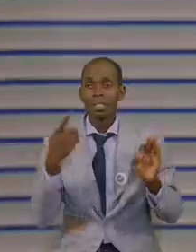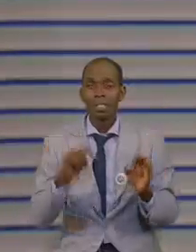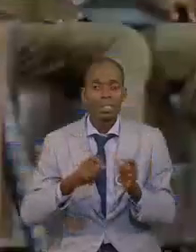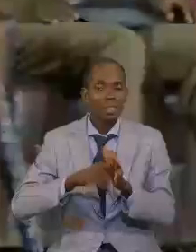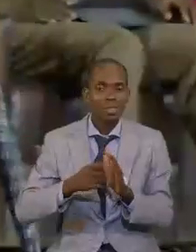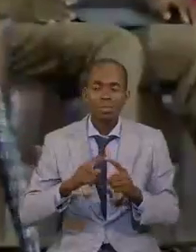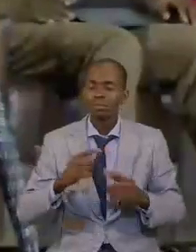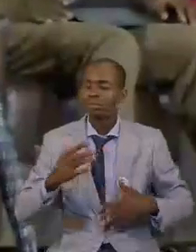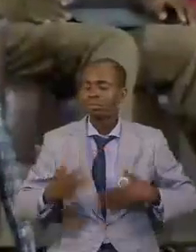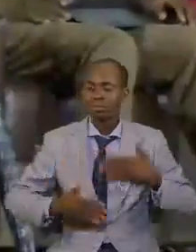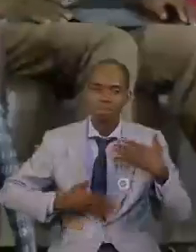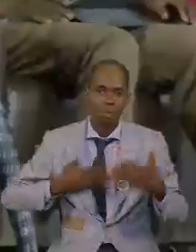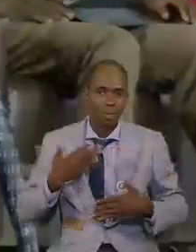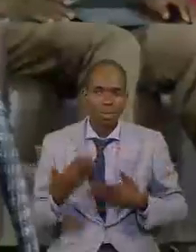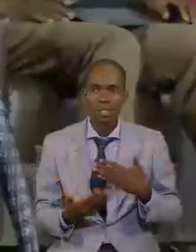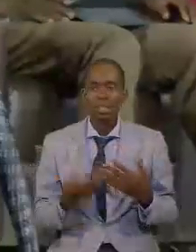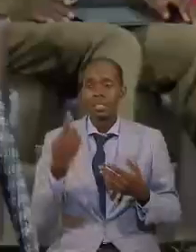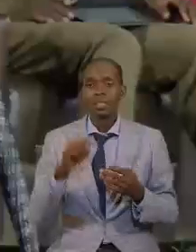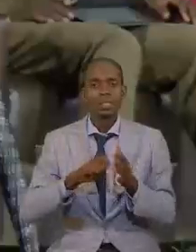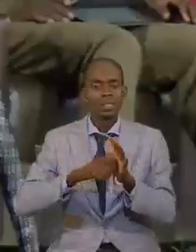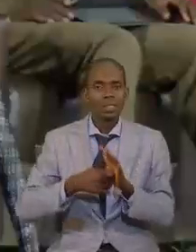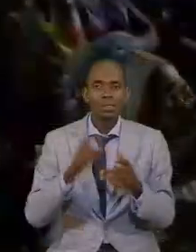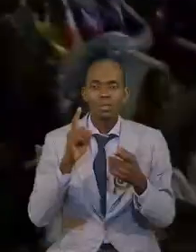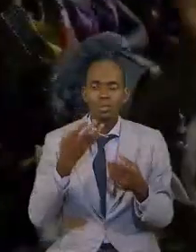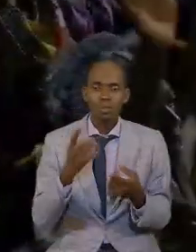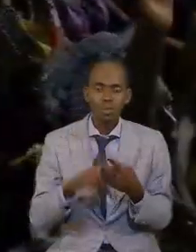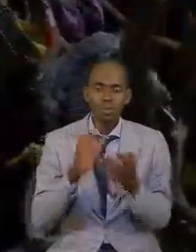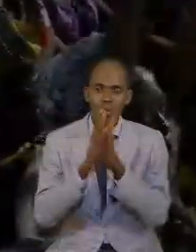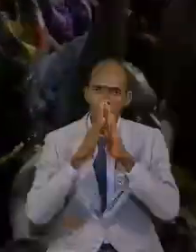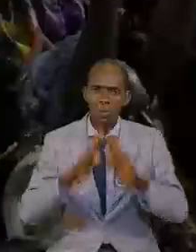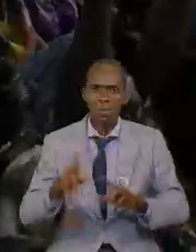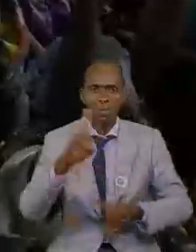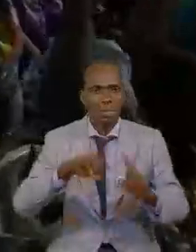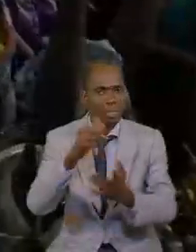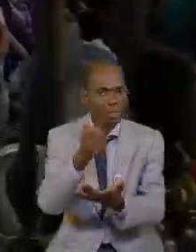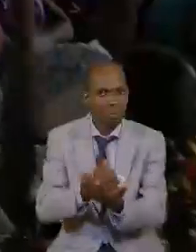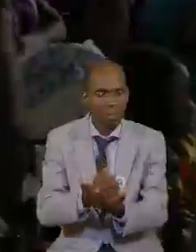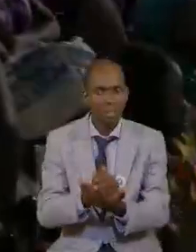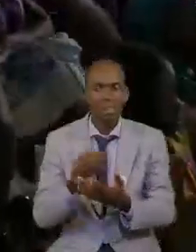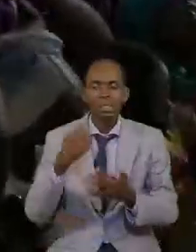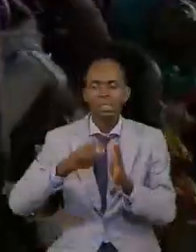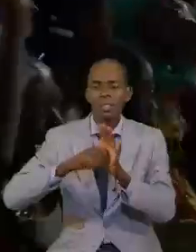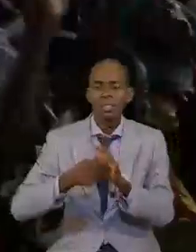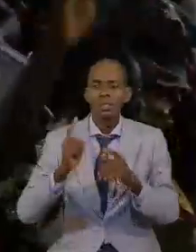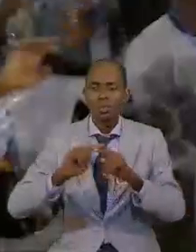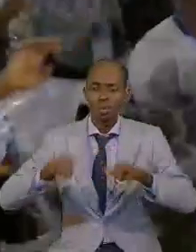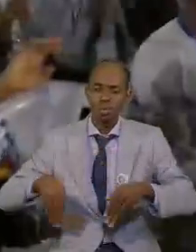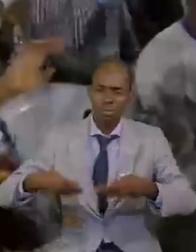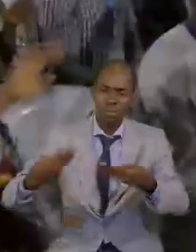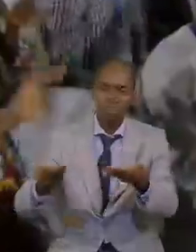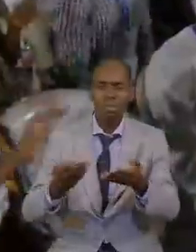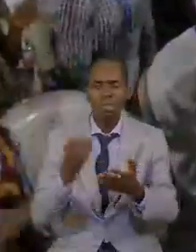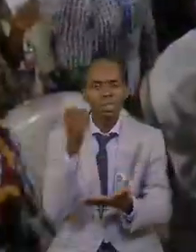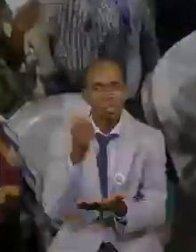joy, the key to peace, the key to provision,